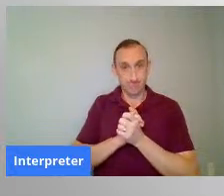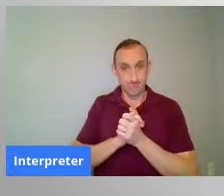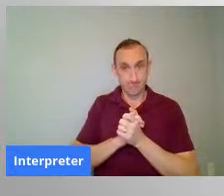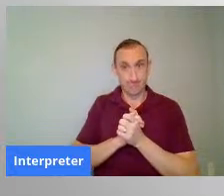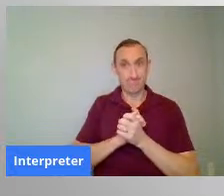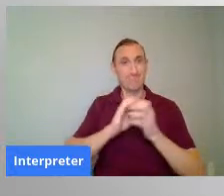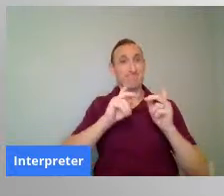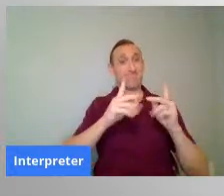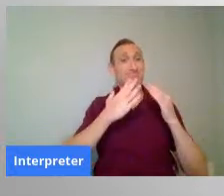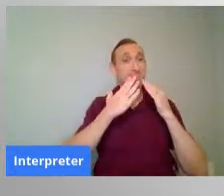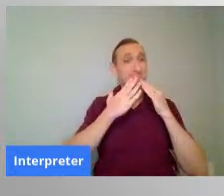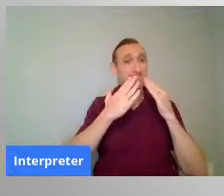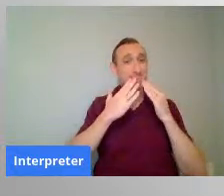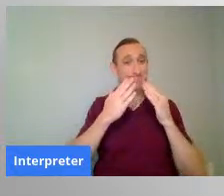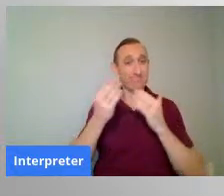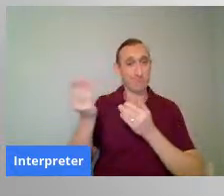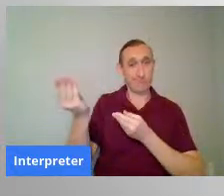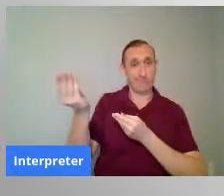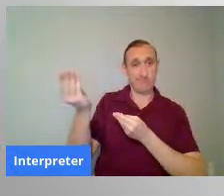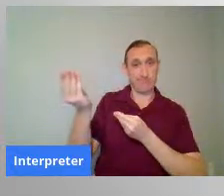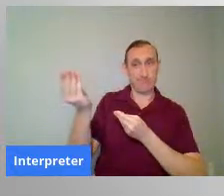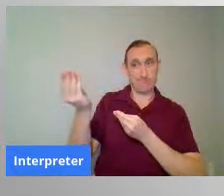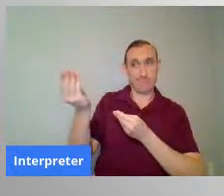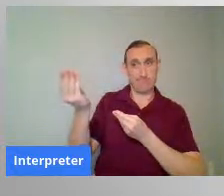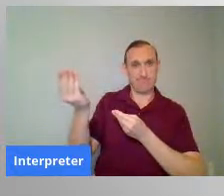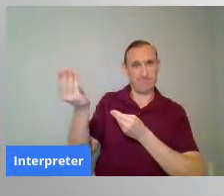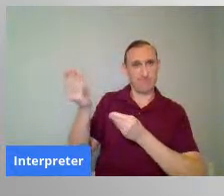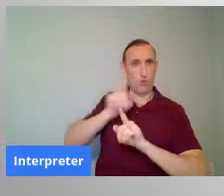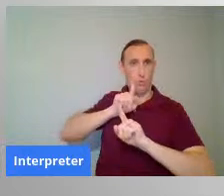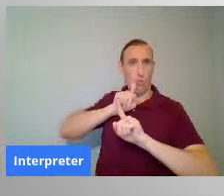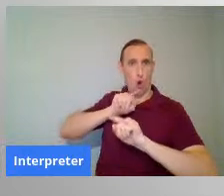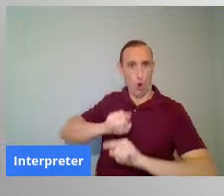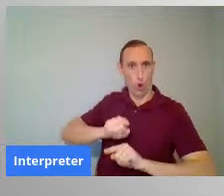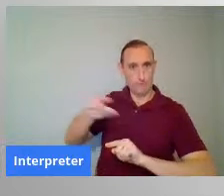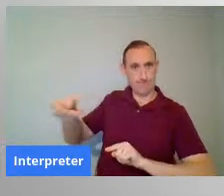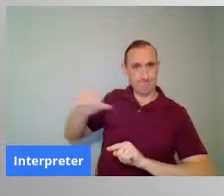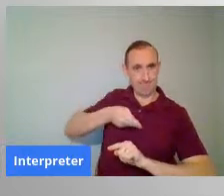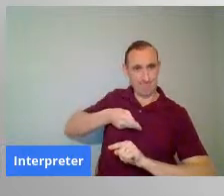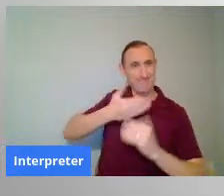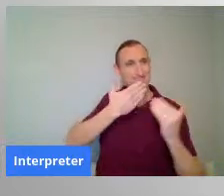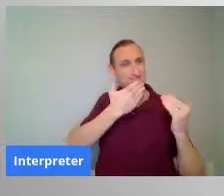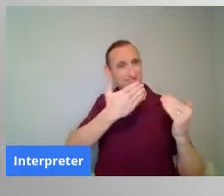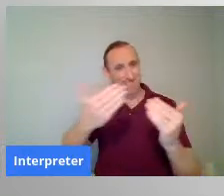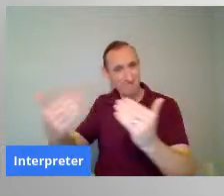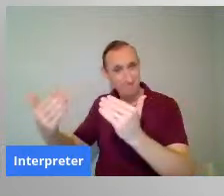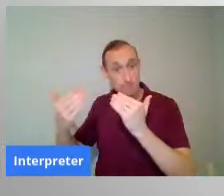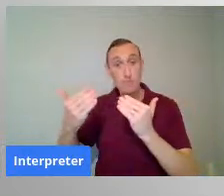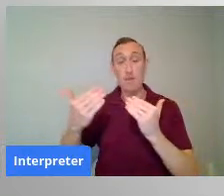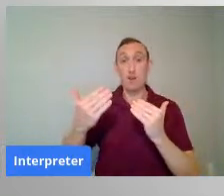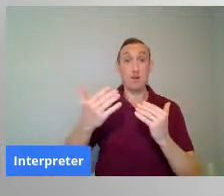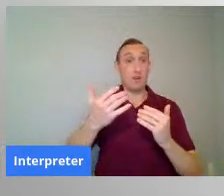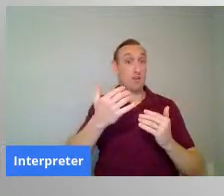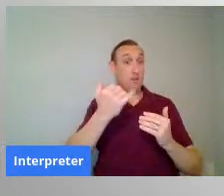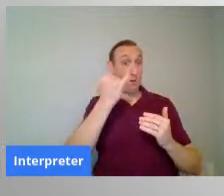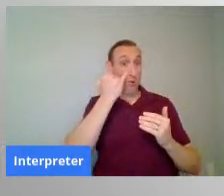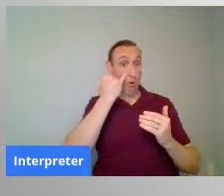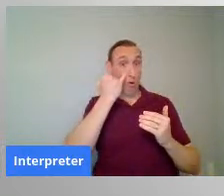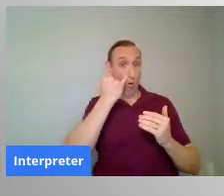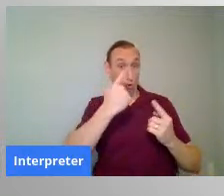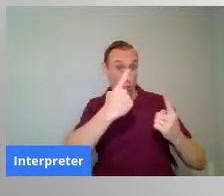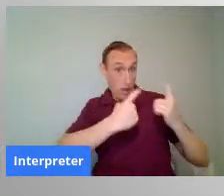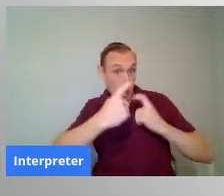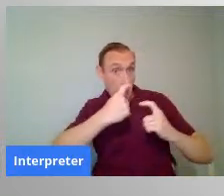Thank you for this information. And as always, if you have any questions or follow-up before the